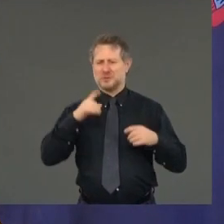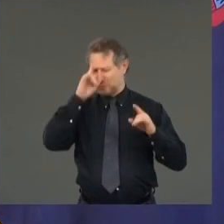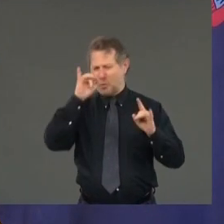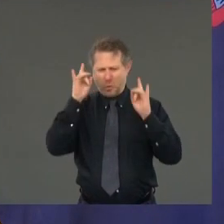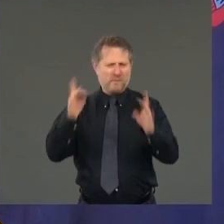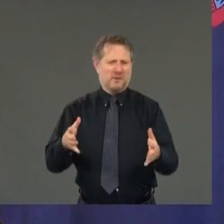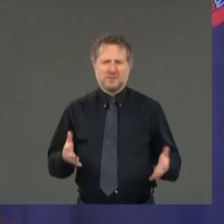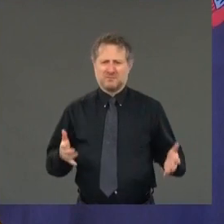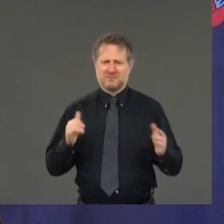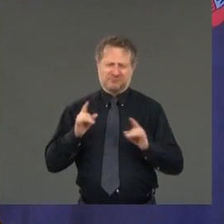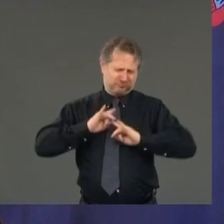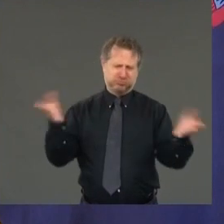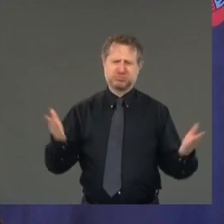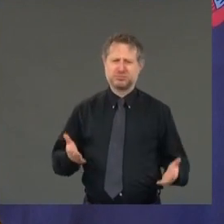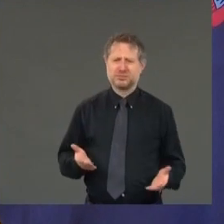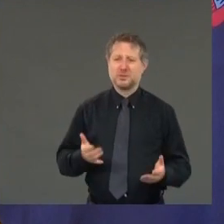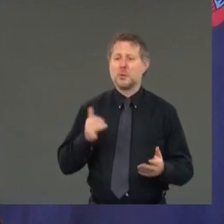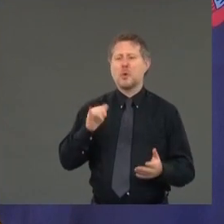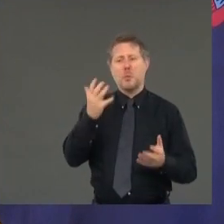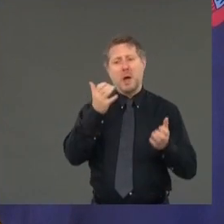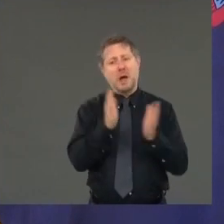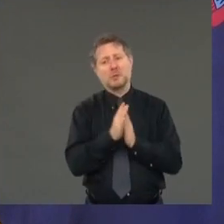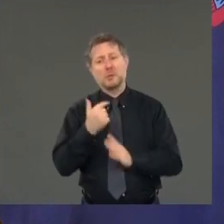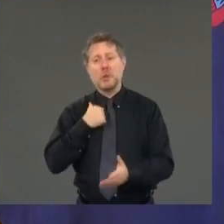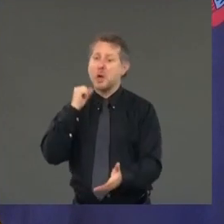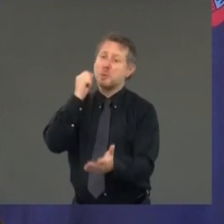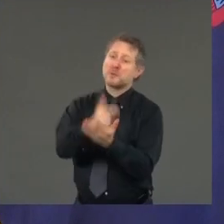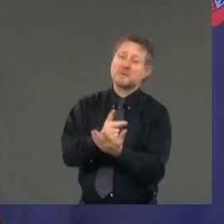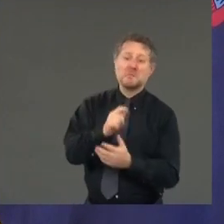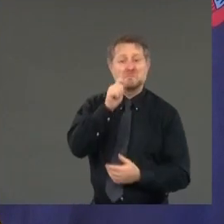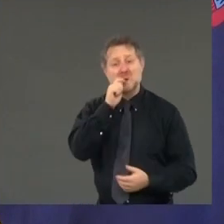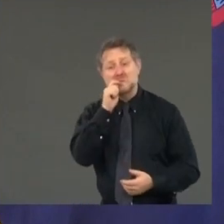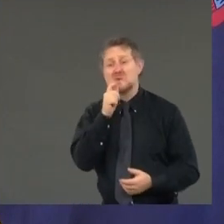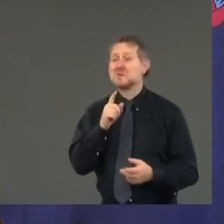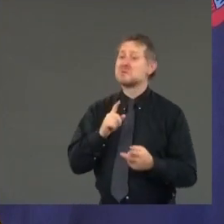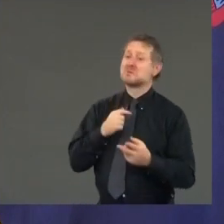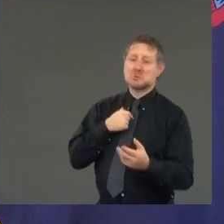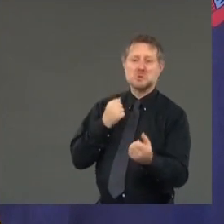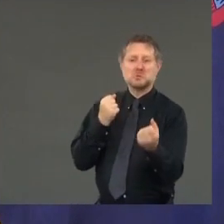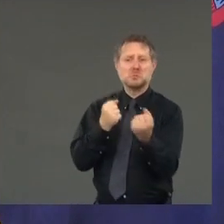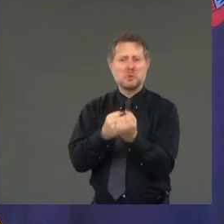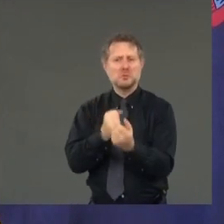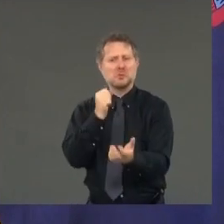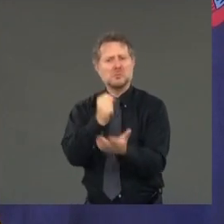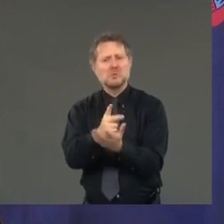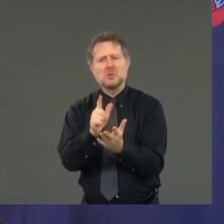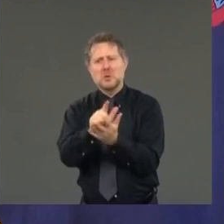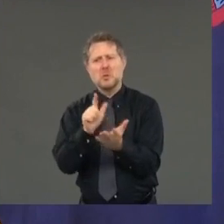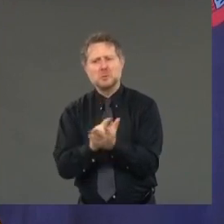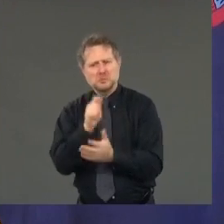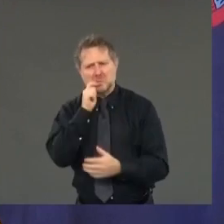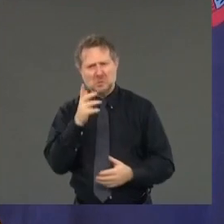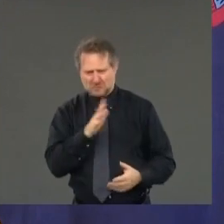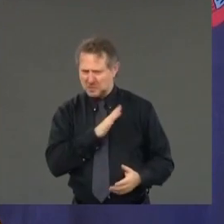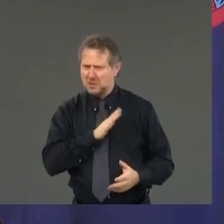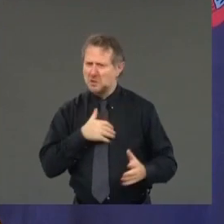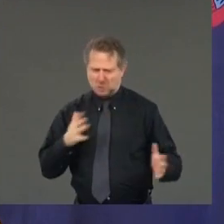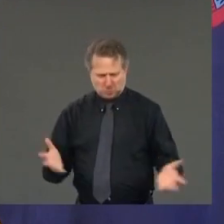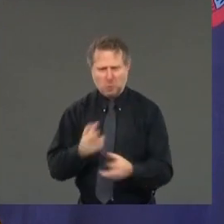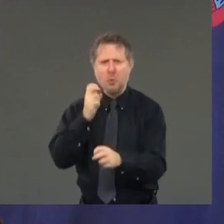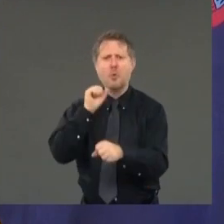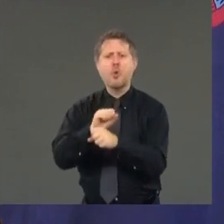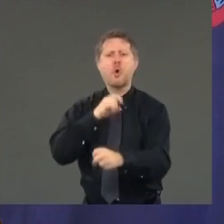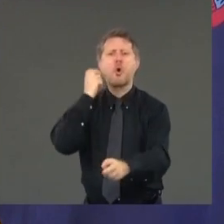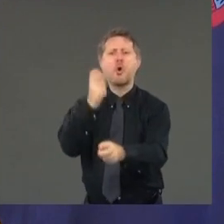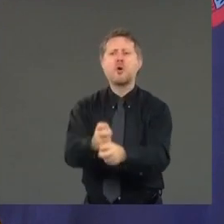Why don't you pass legalization of marijuana? I support legalization of marijuana passage. I've worked very hard to pass it. I believe